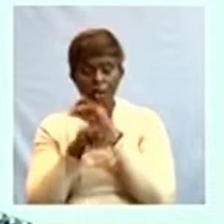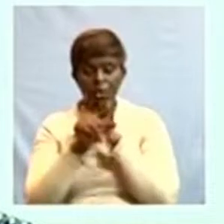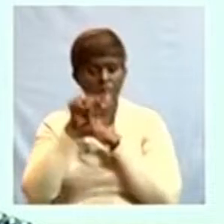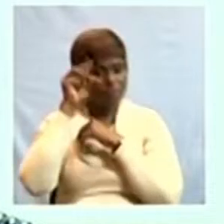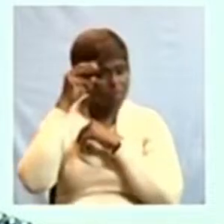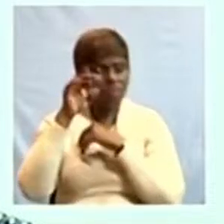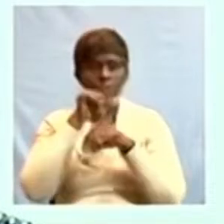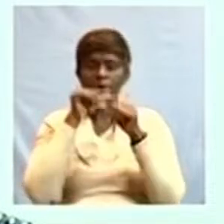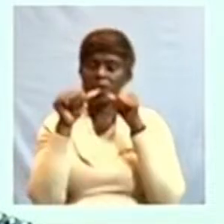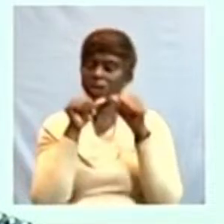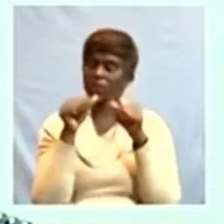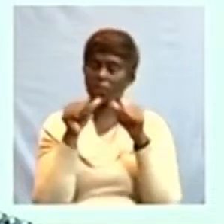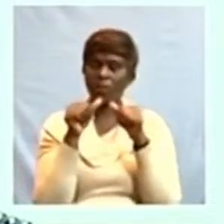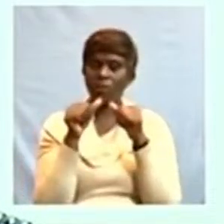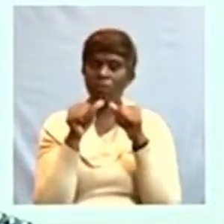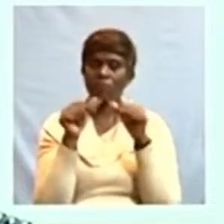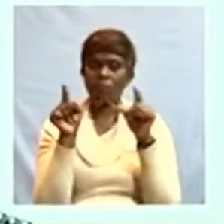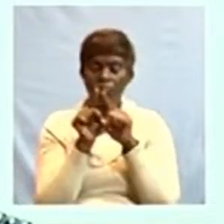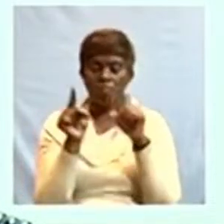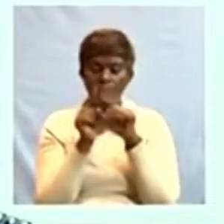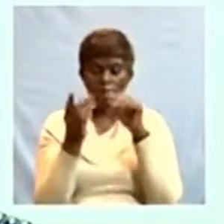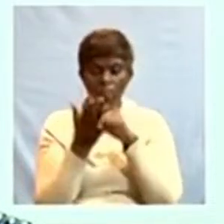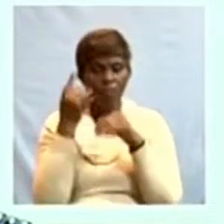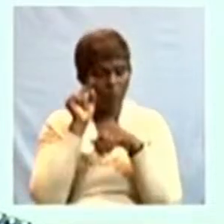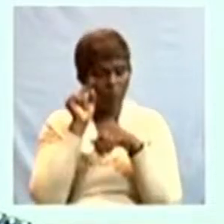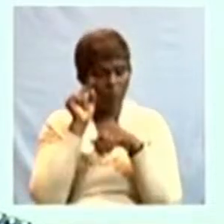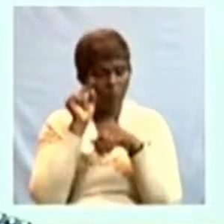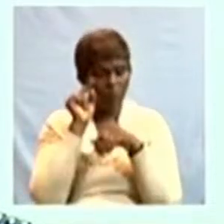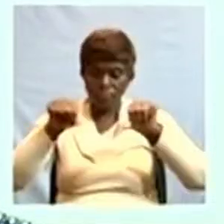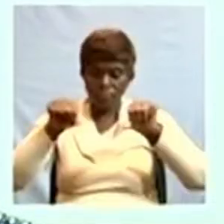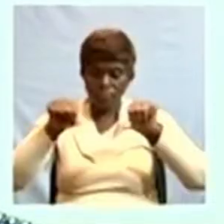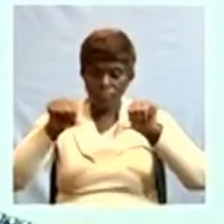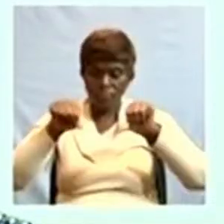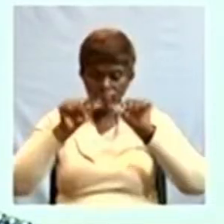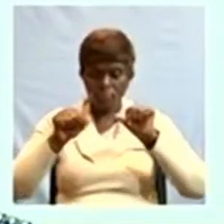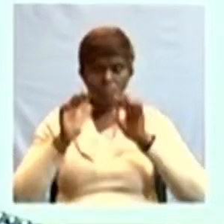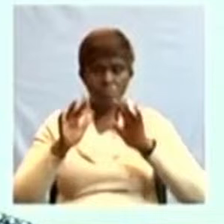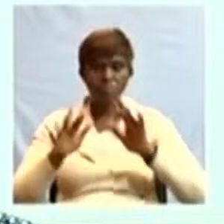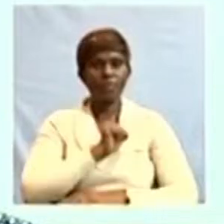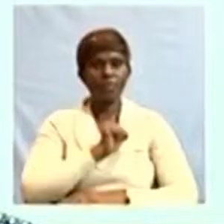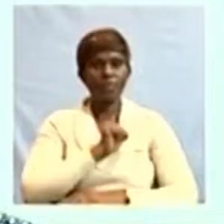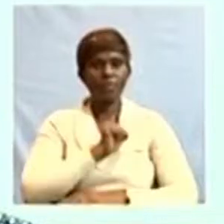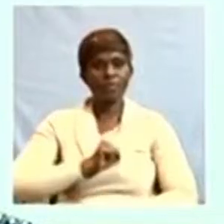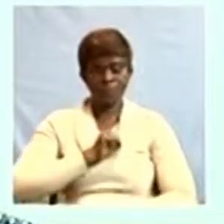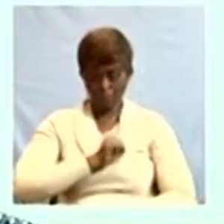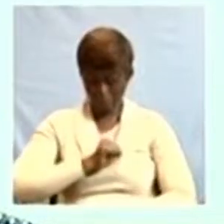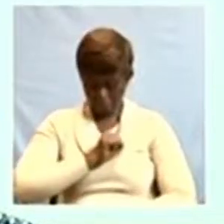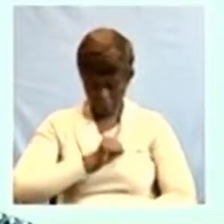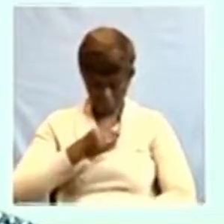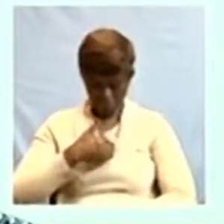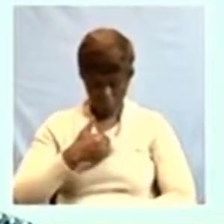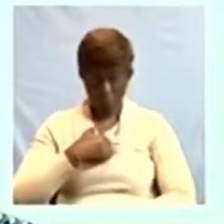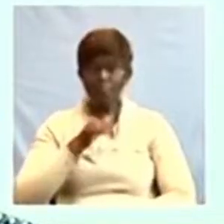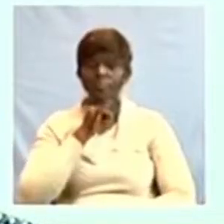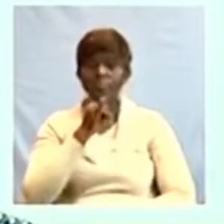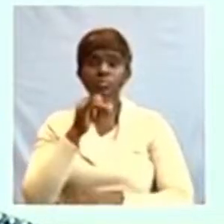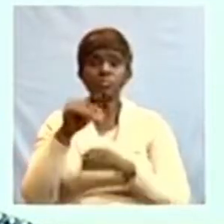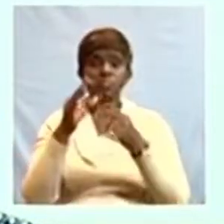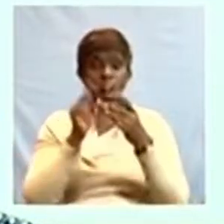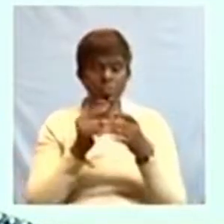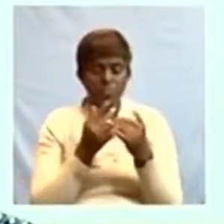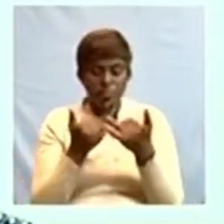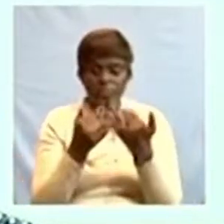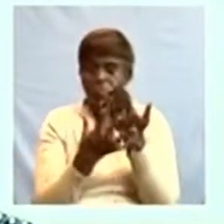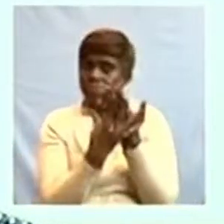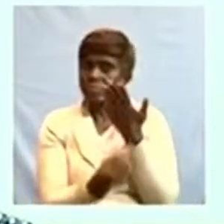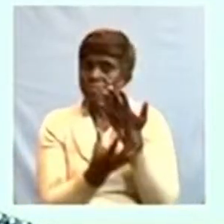of Agriculture. And for the auditors, unfortunately, they have not given us a